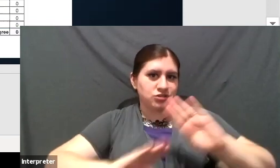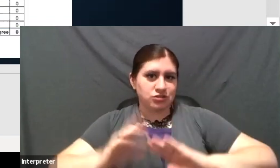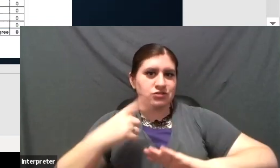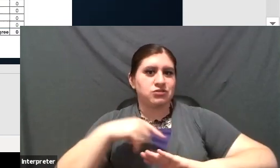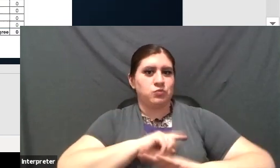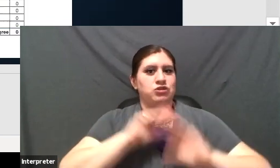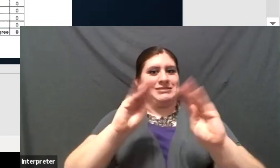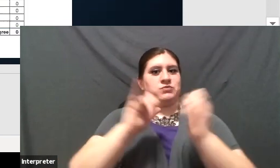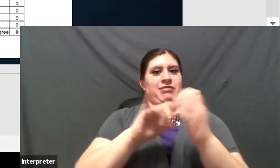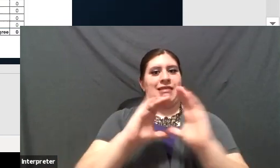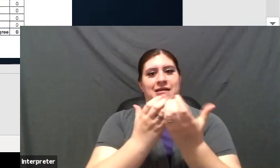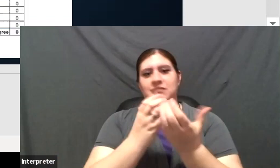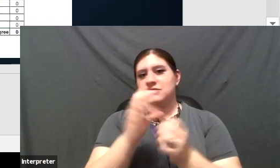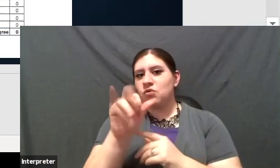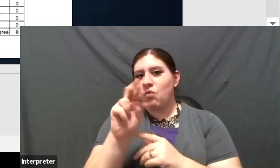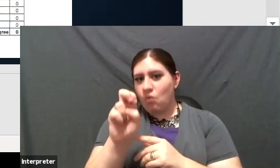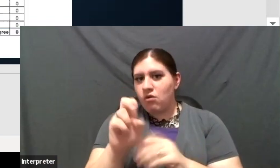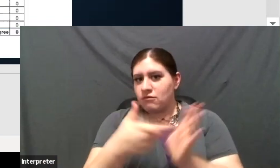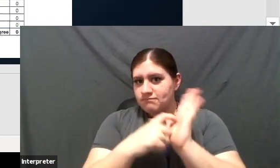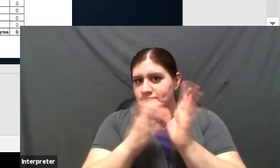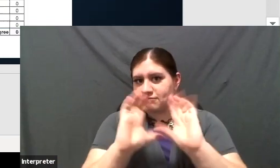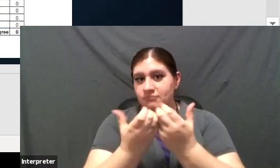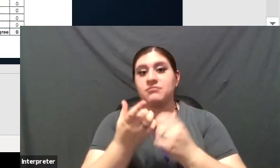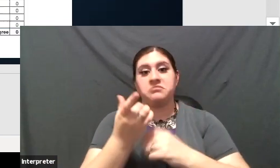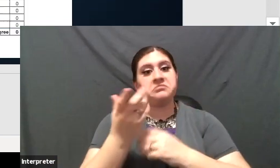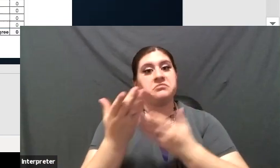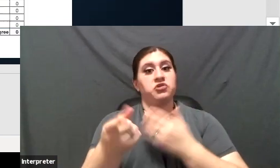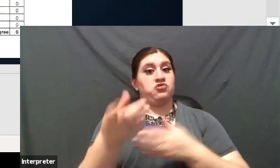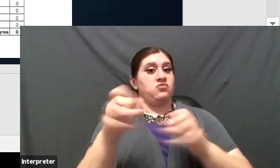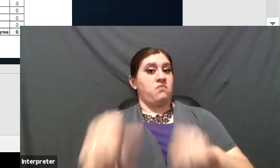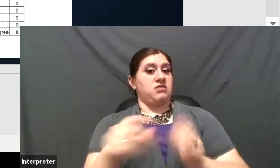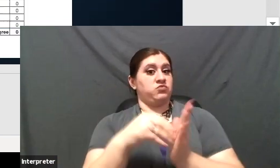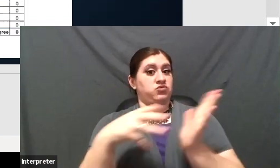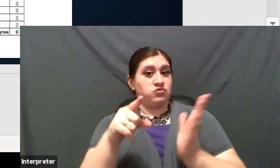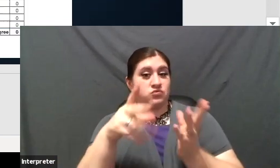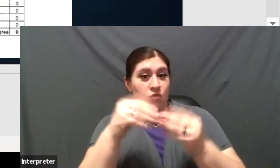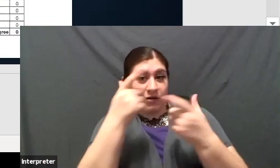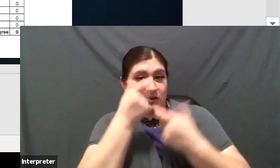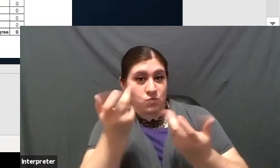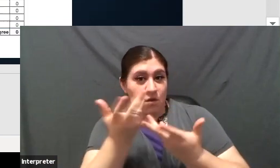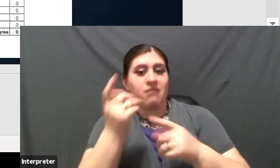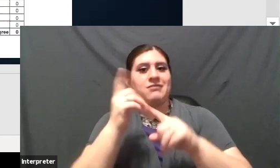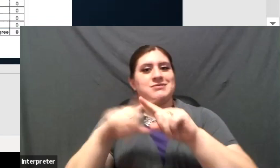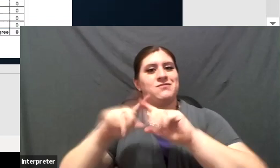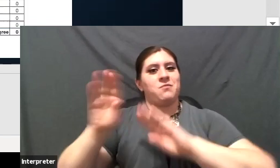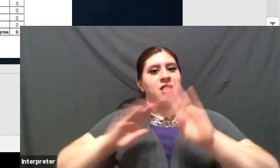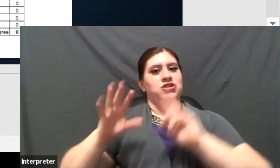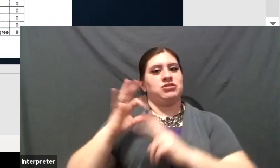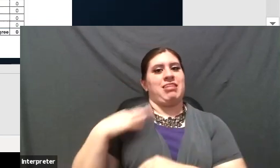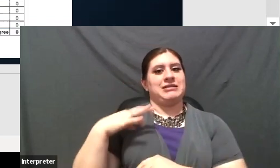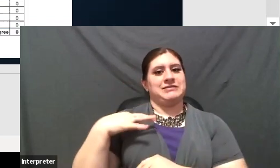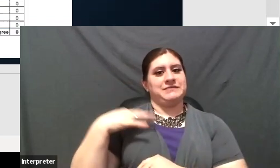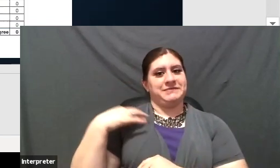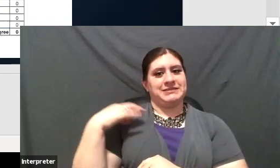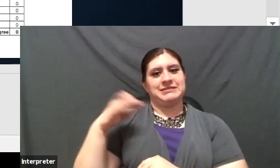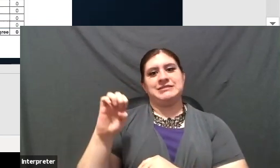that core. And probably as a prospective student, what you would find more interesting are these biology electives down below.